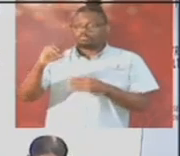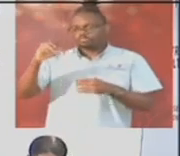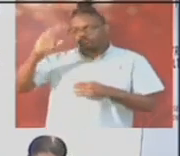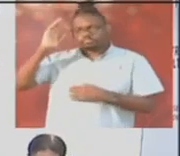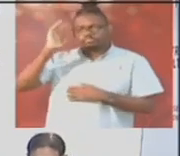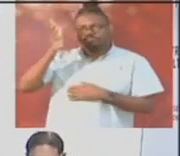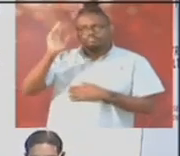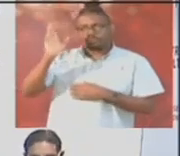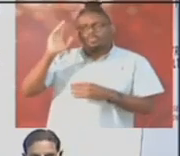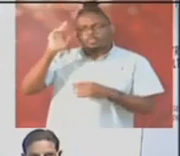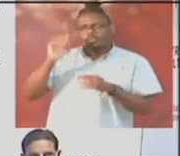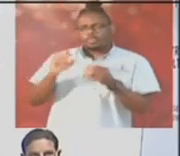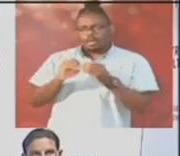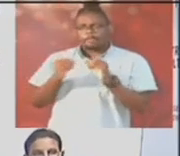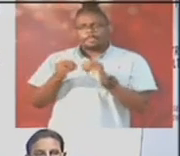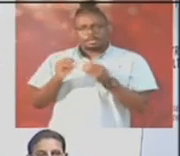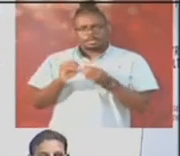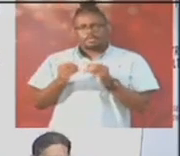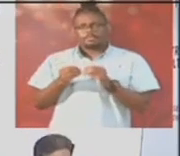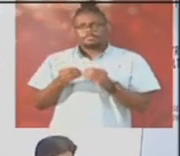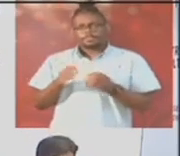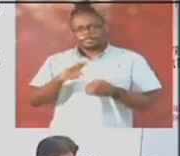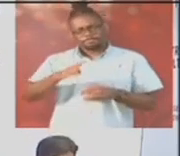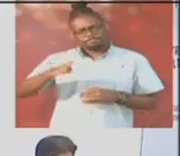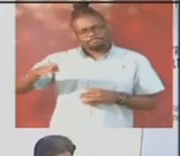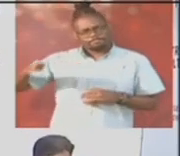latest clinical and epidemiological update.